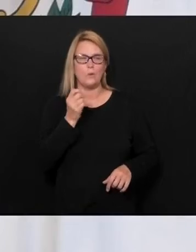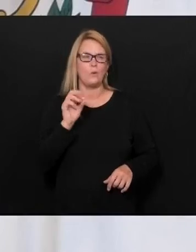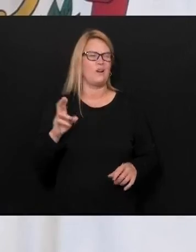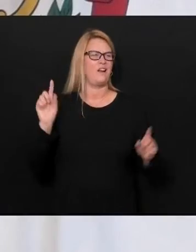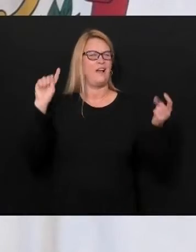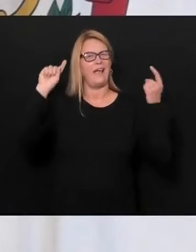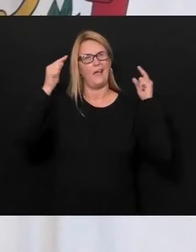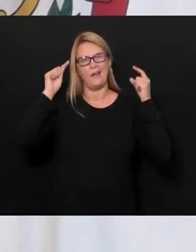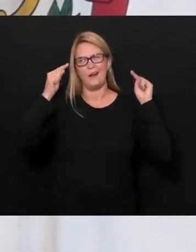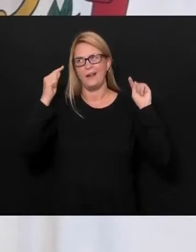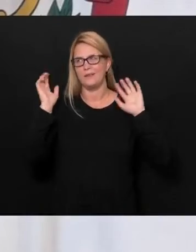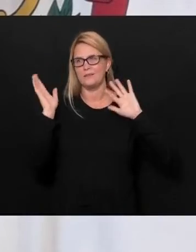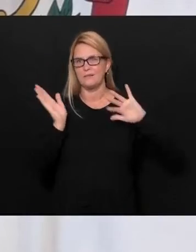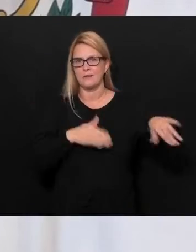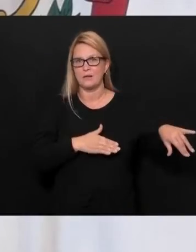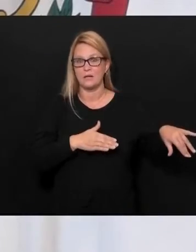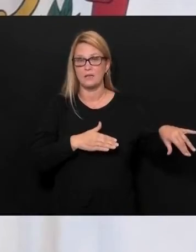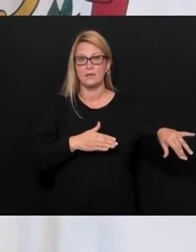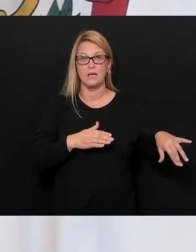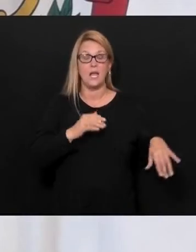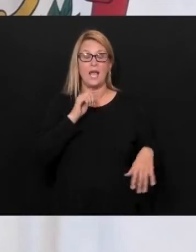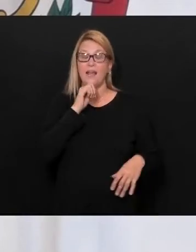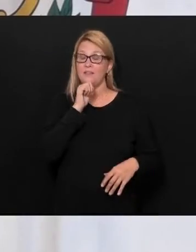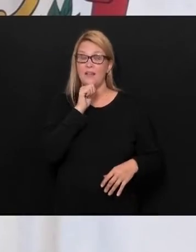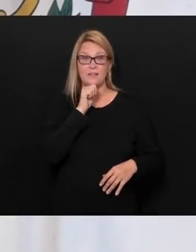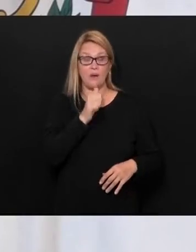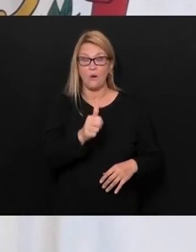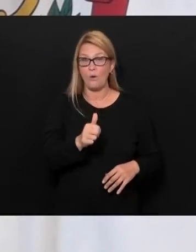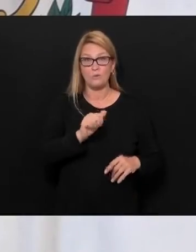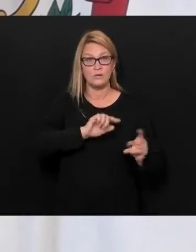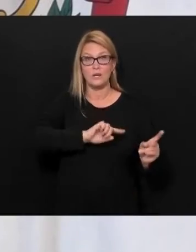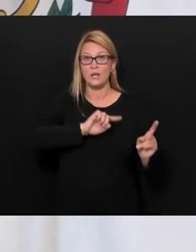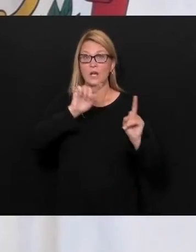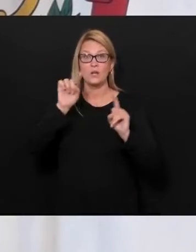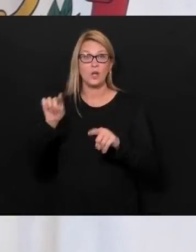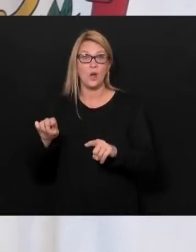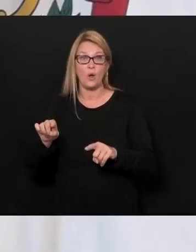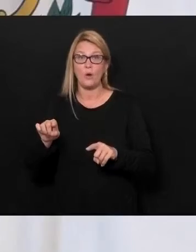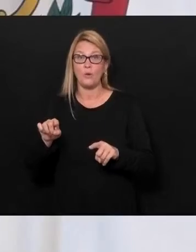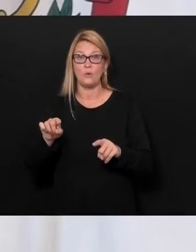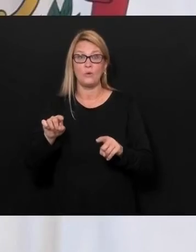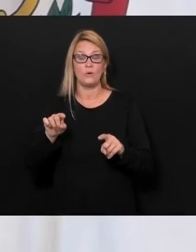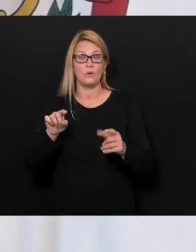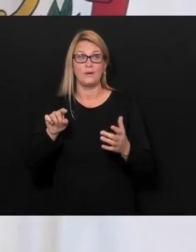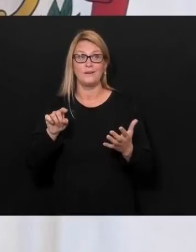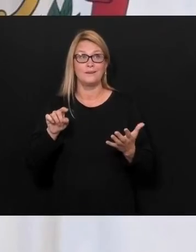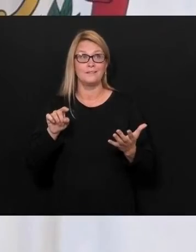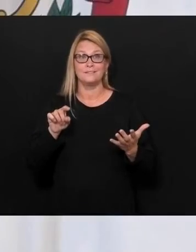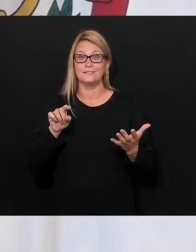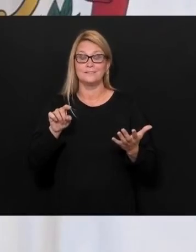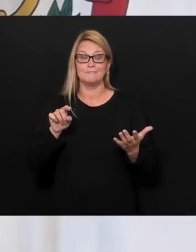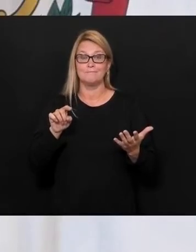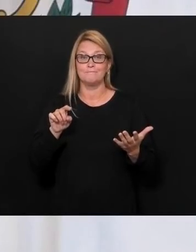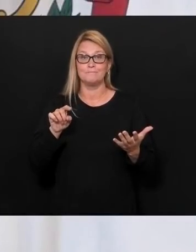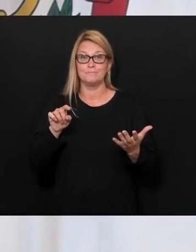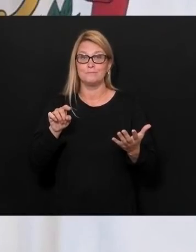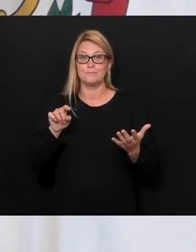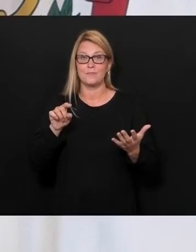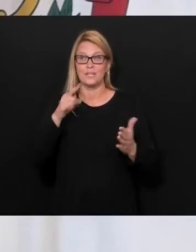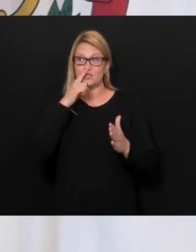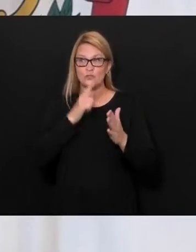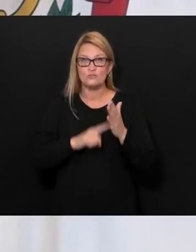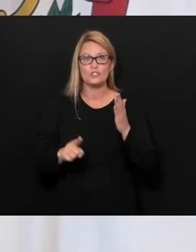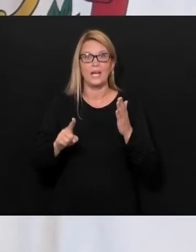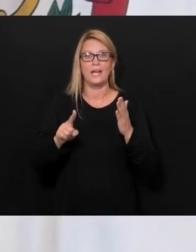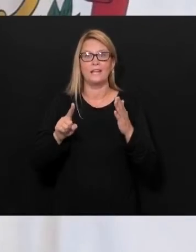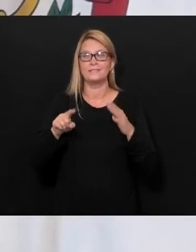may be. And they do not go at that time to check